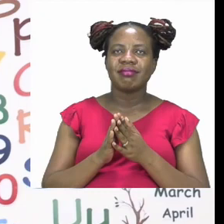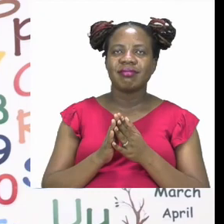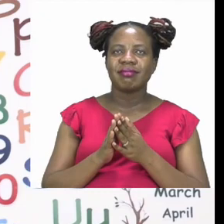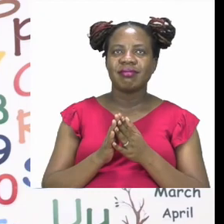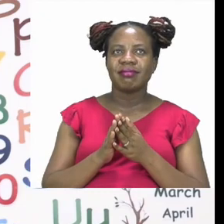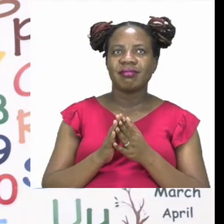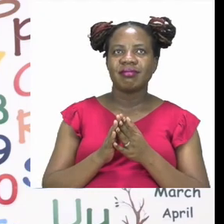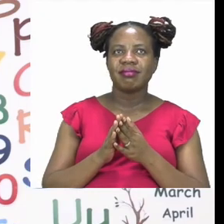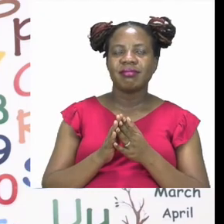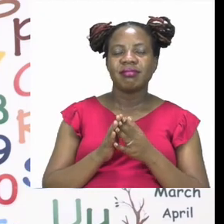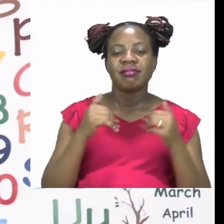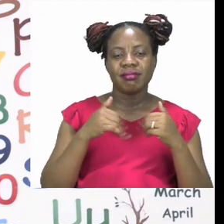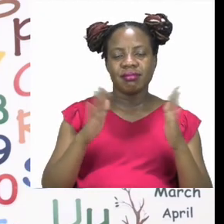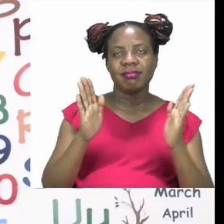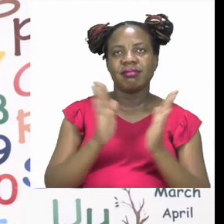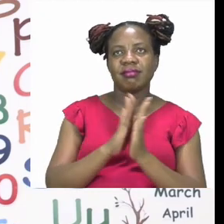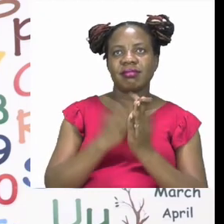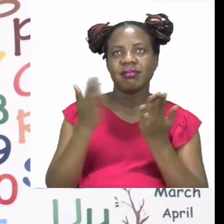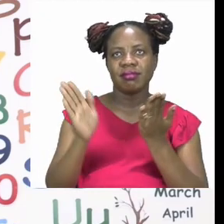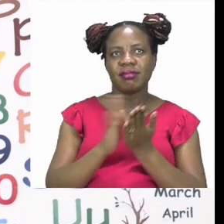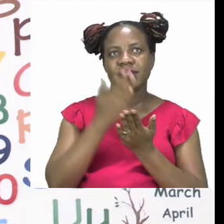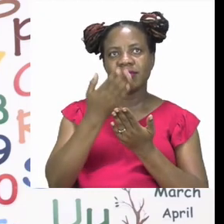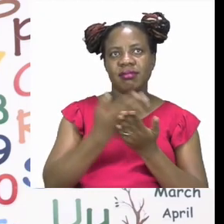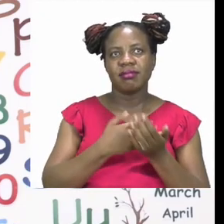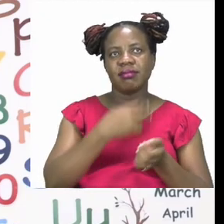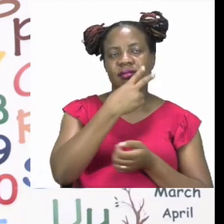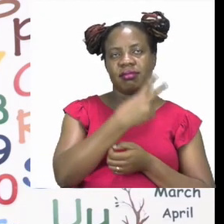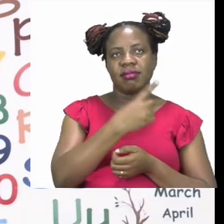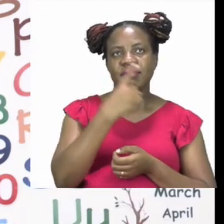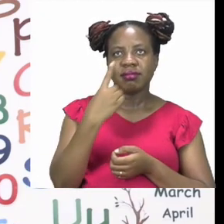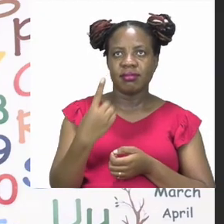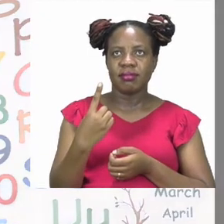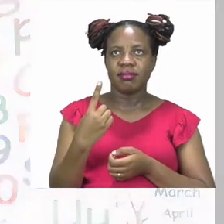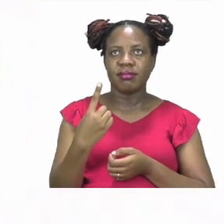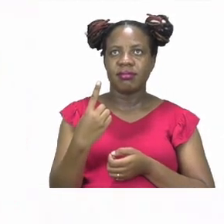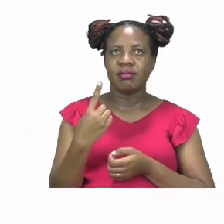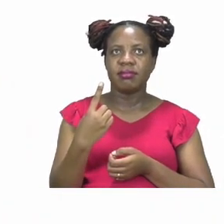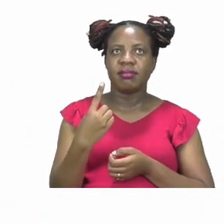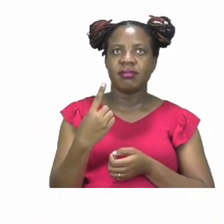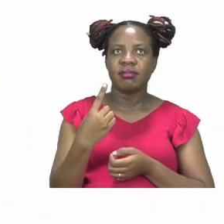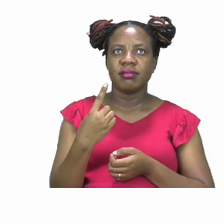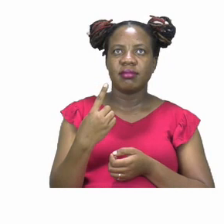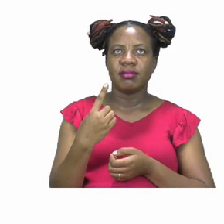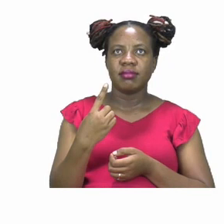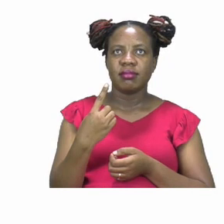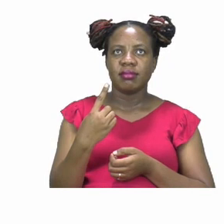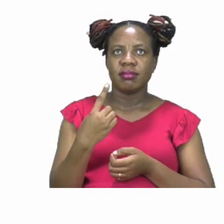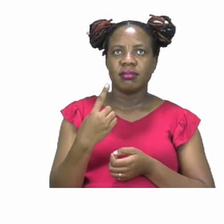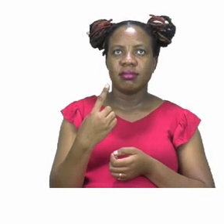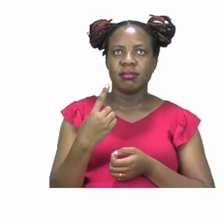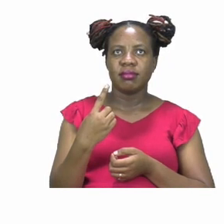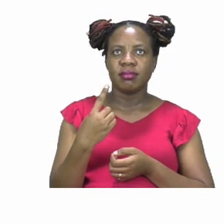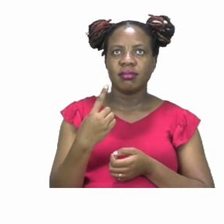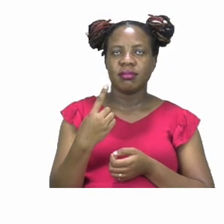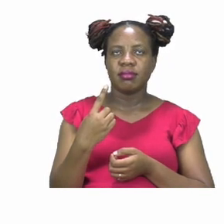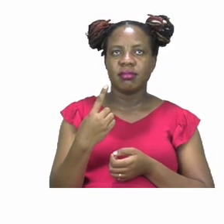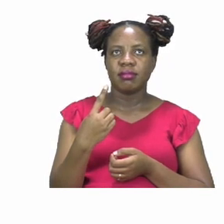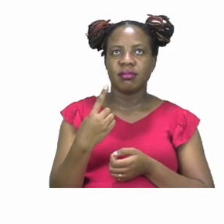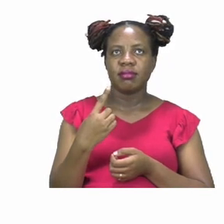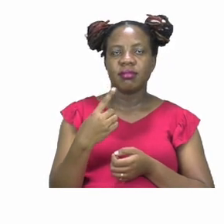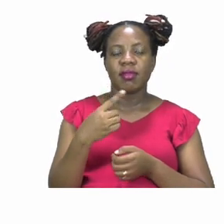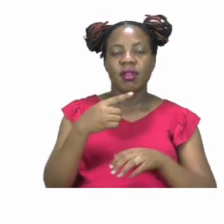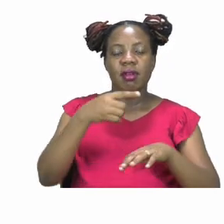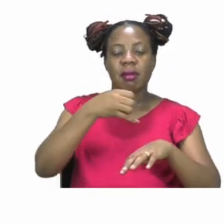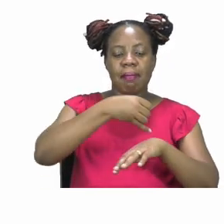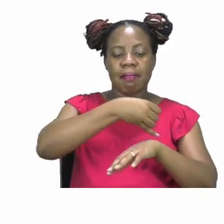Let's start this part of our lesson on page 21. Now here we are going to do place